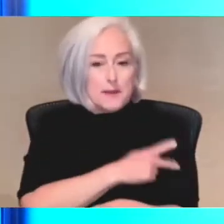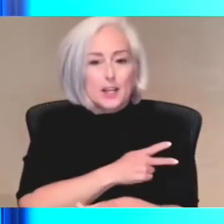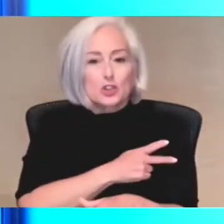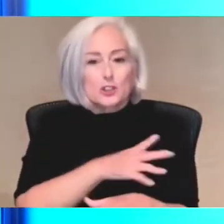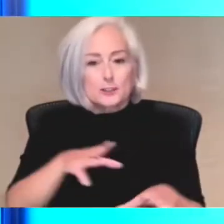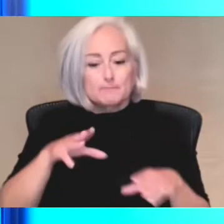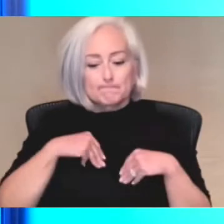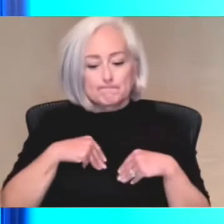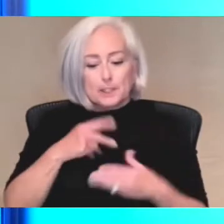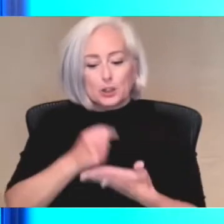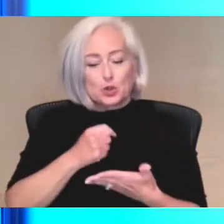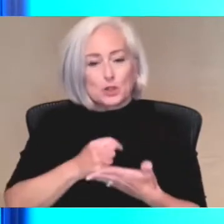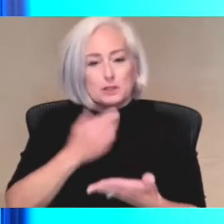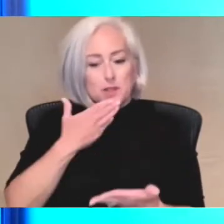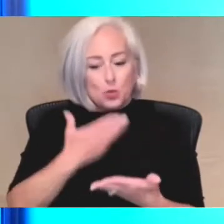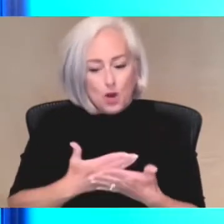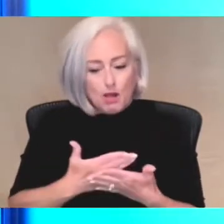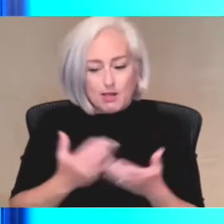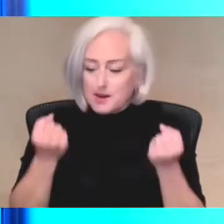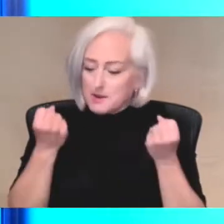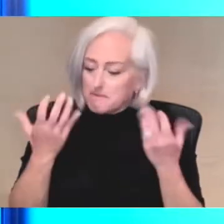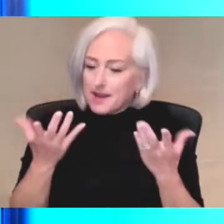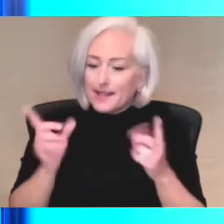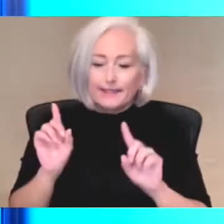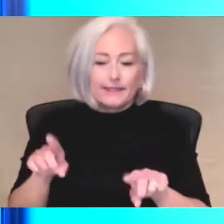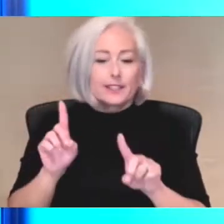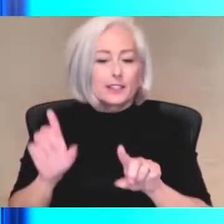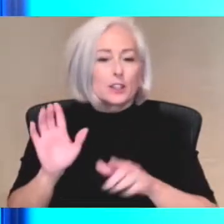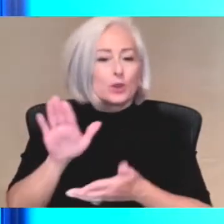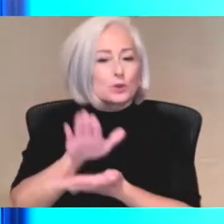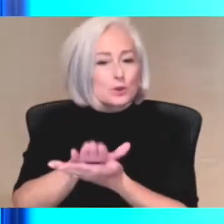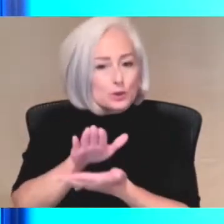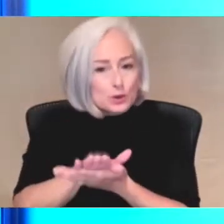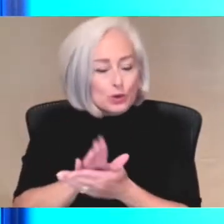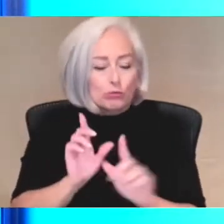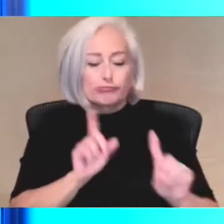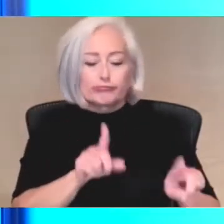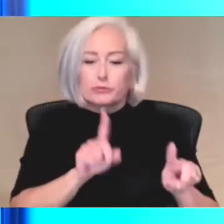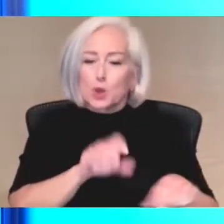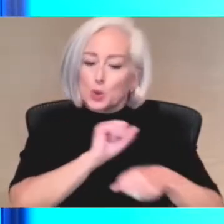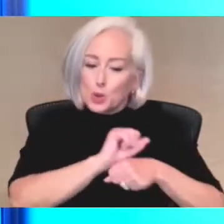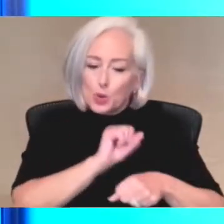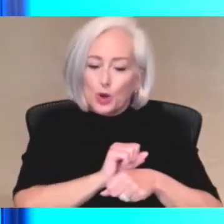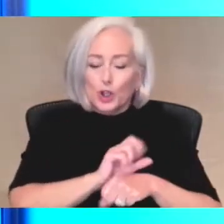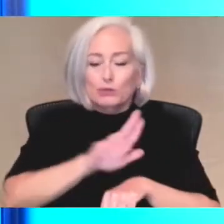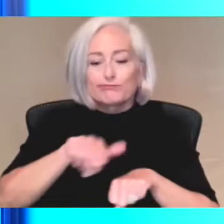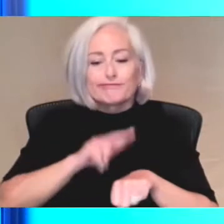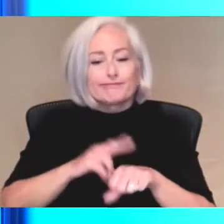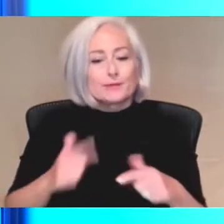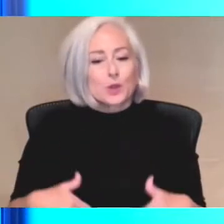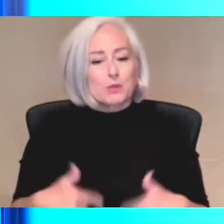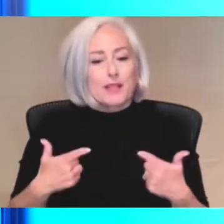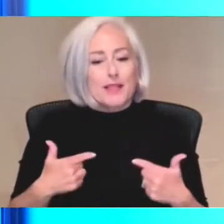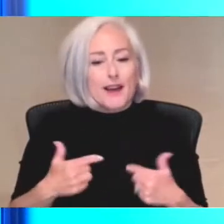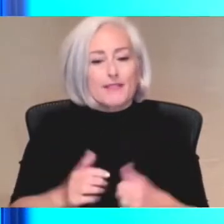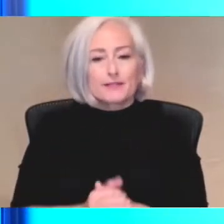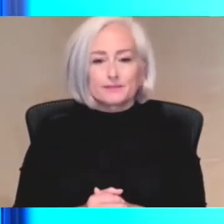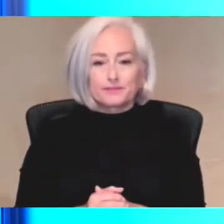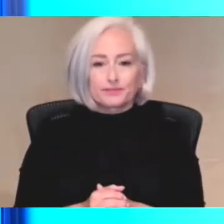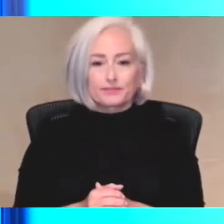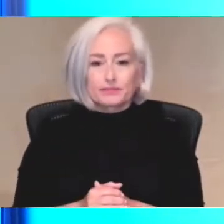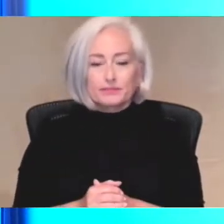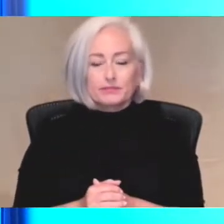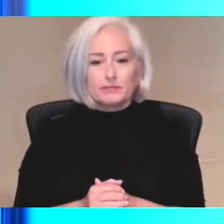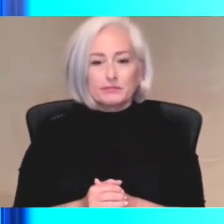are able to continue to go to school, continue to go to work, and live normal lives, and